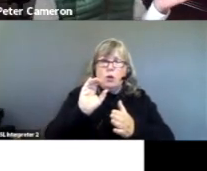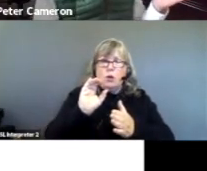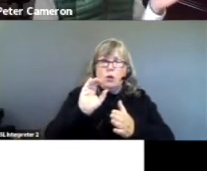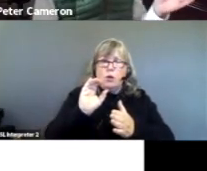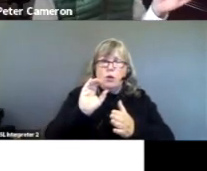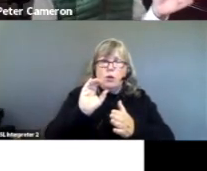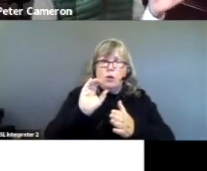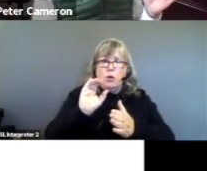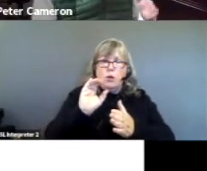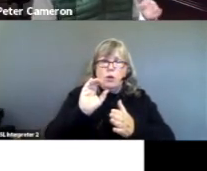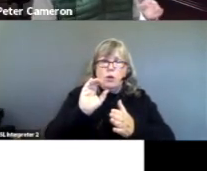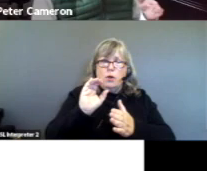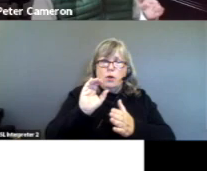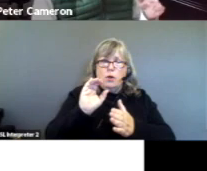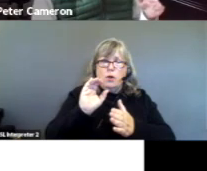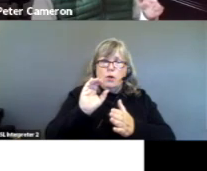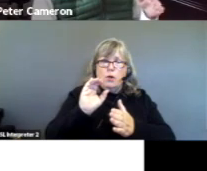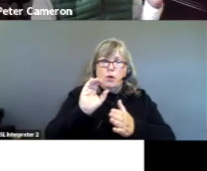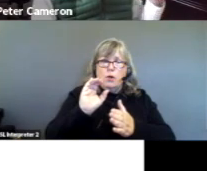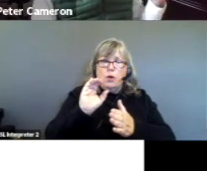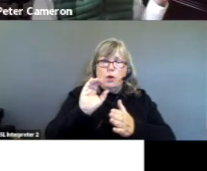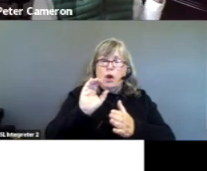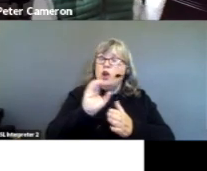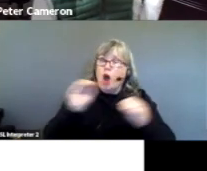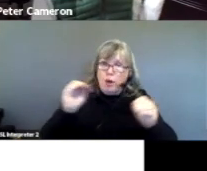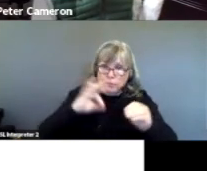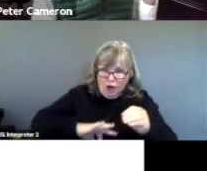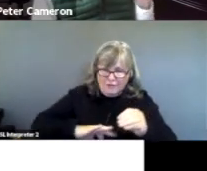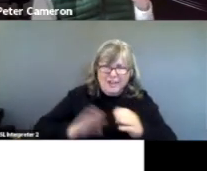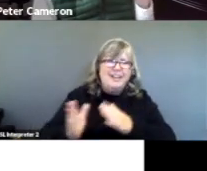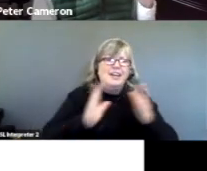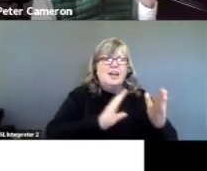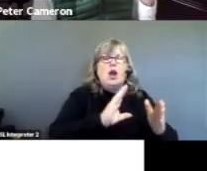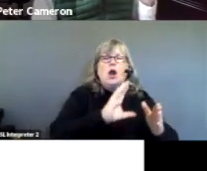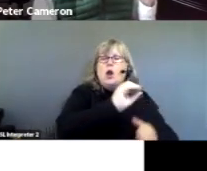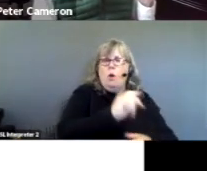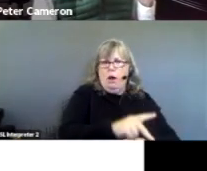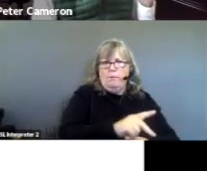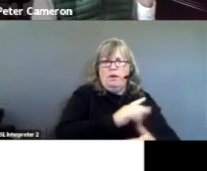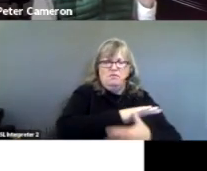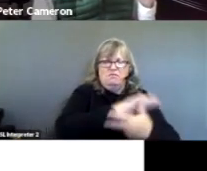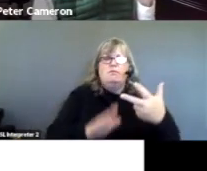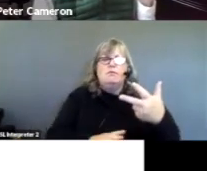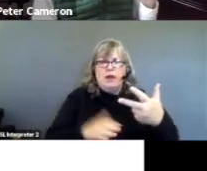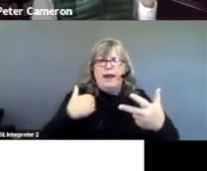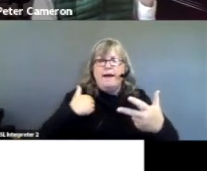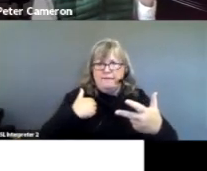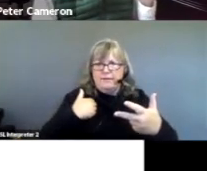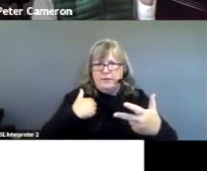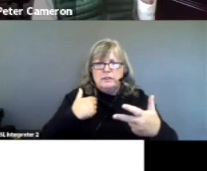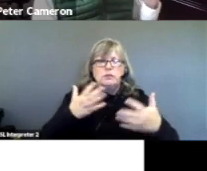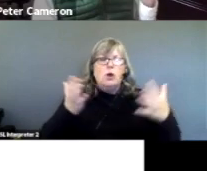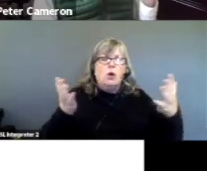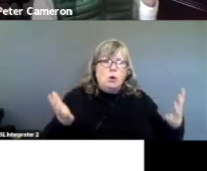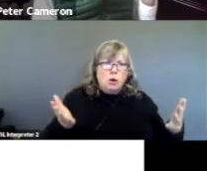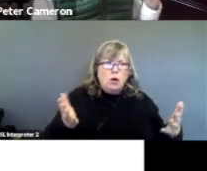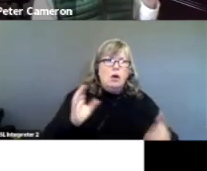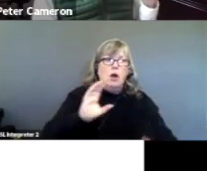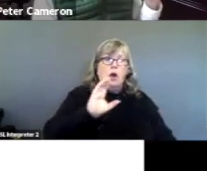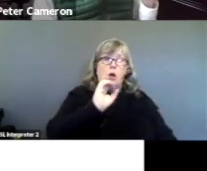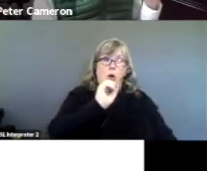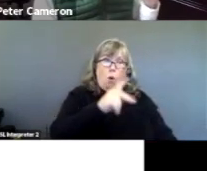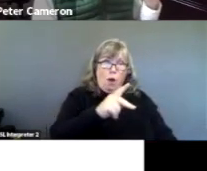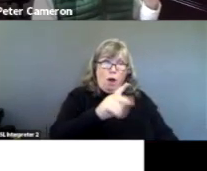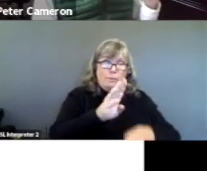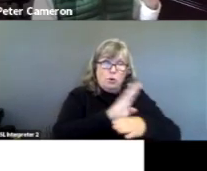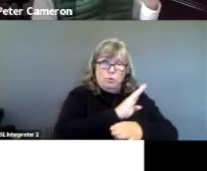for profit or for nonprofit. And I'll get into, again, some of the different examples. So a cooperative corporation